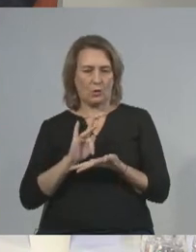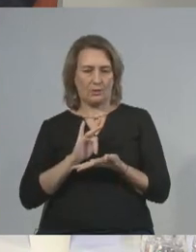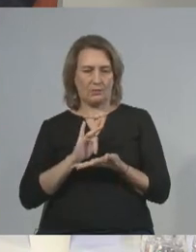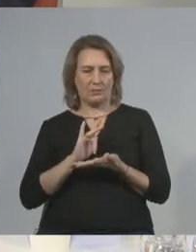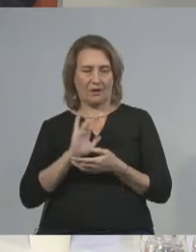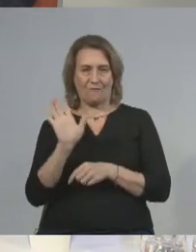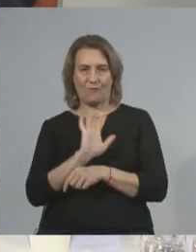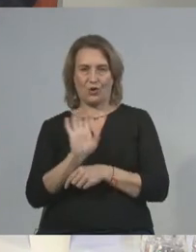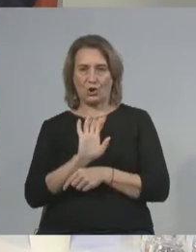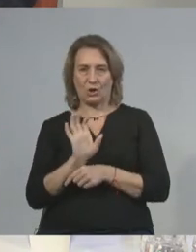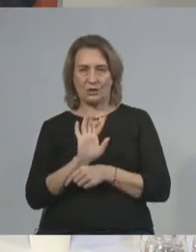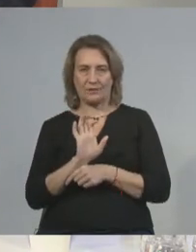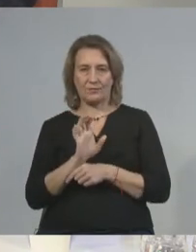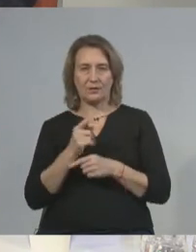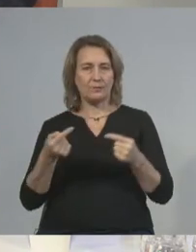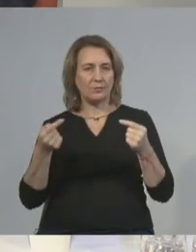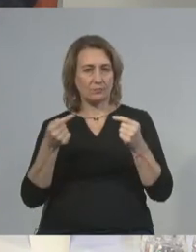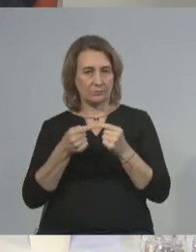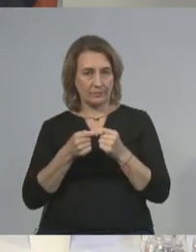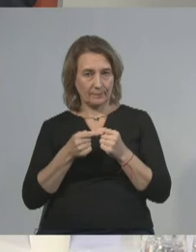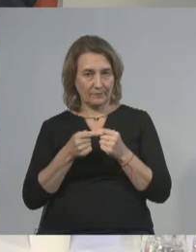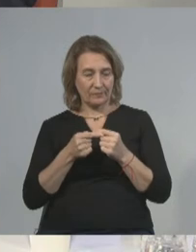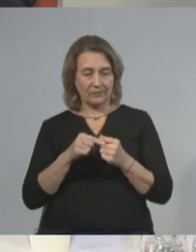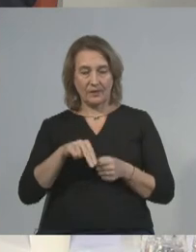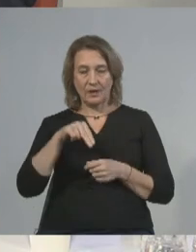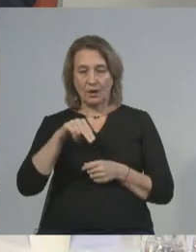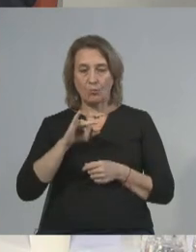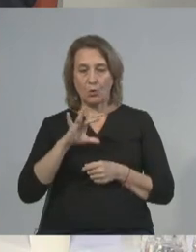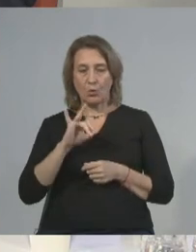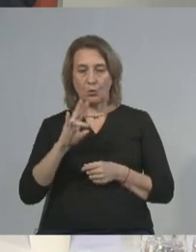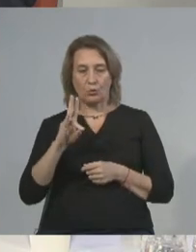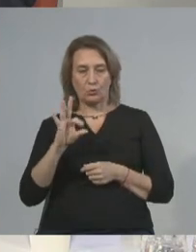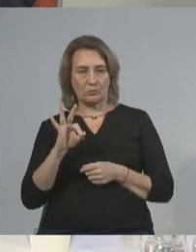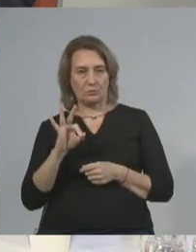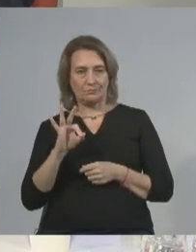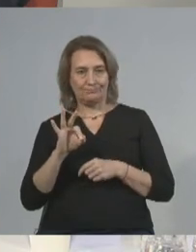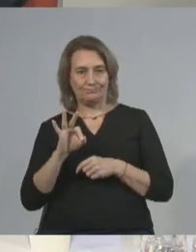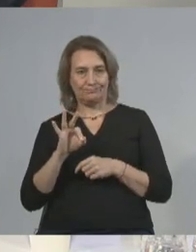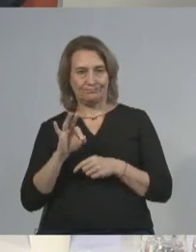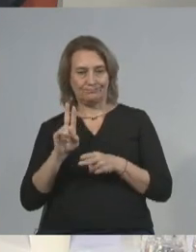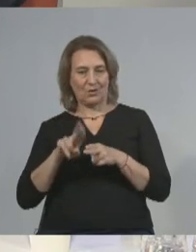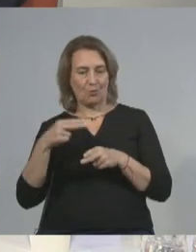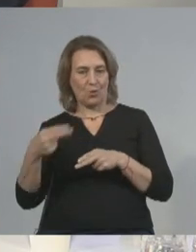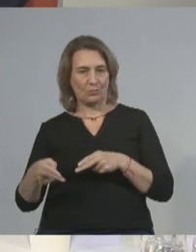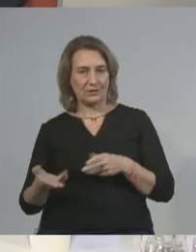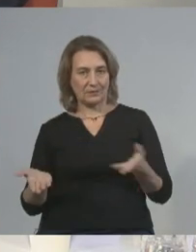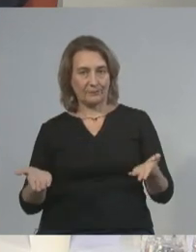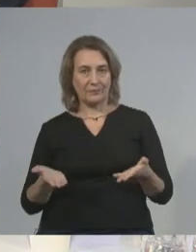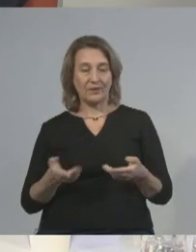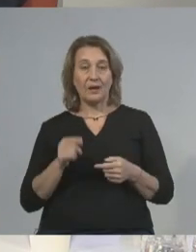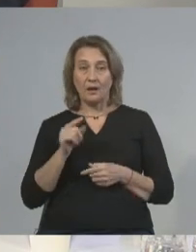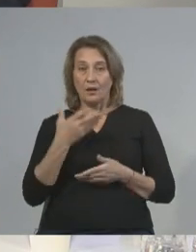uh different pics sent this is like porn revenge right